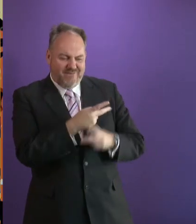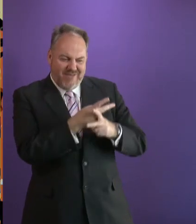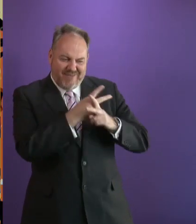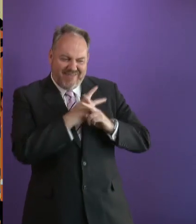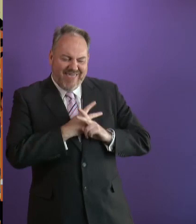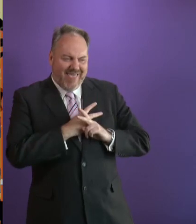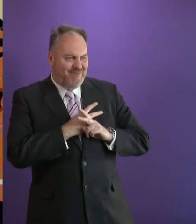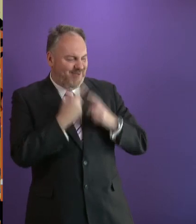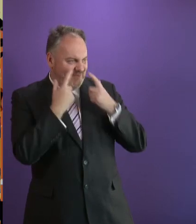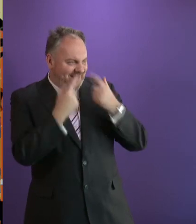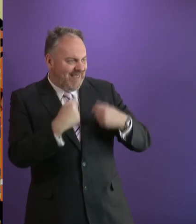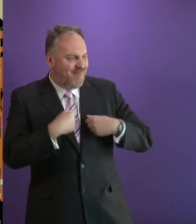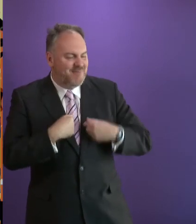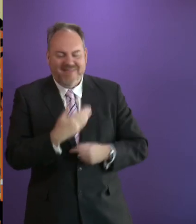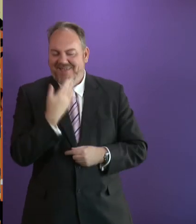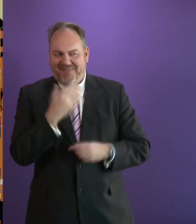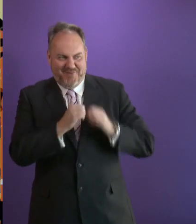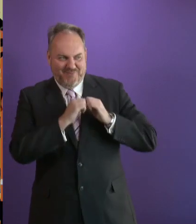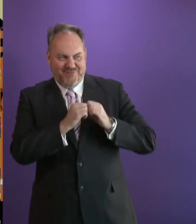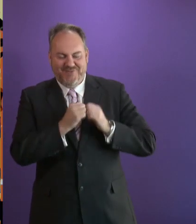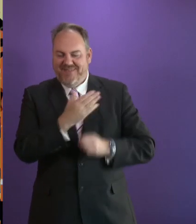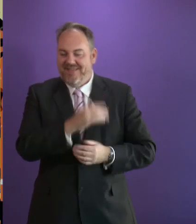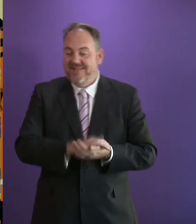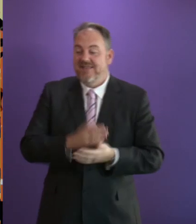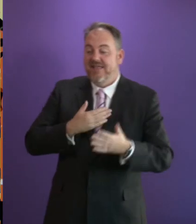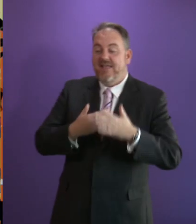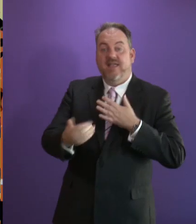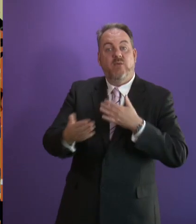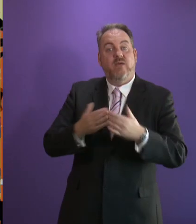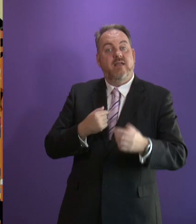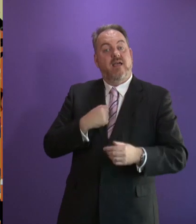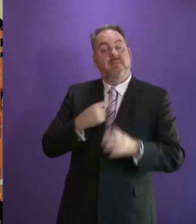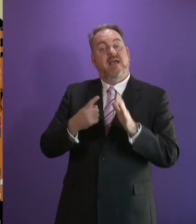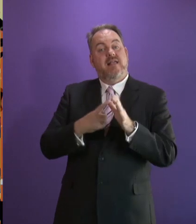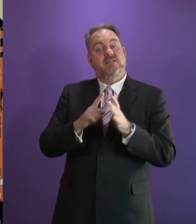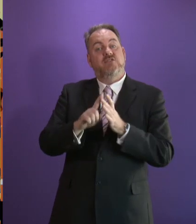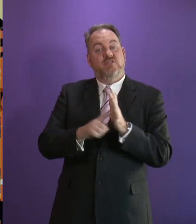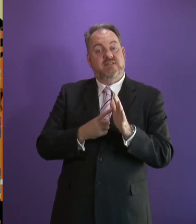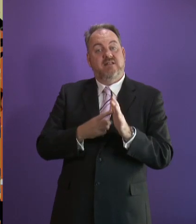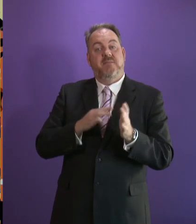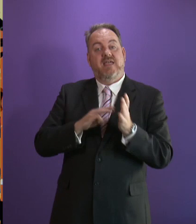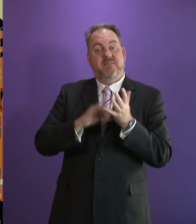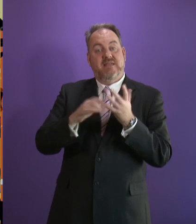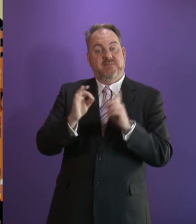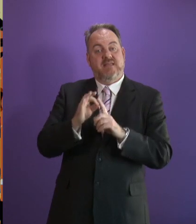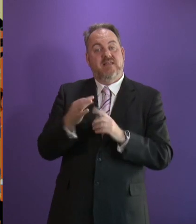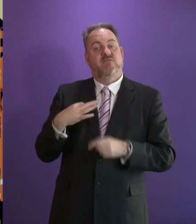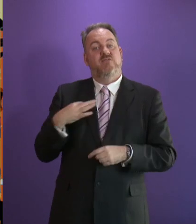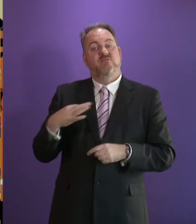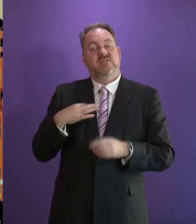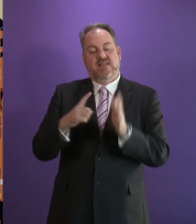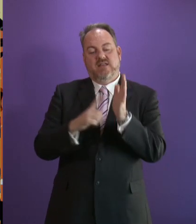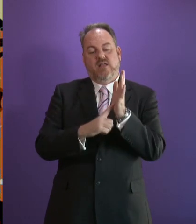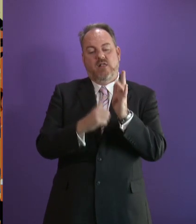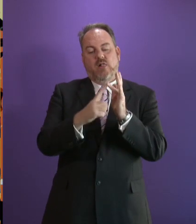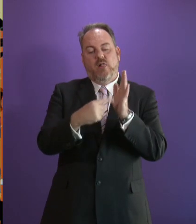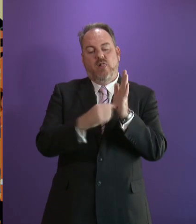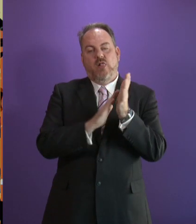have today. I'm Alison Johnston. I'm an MSP and I represent Lothian Region. I've done that